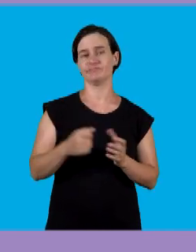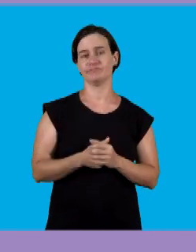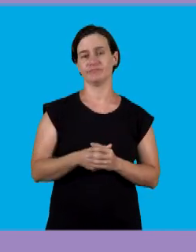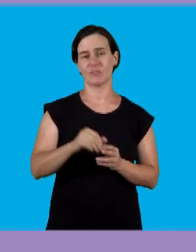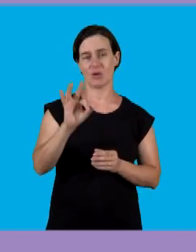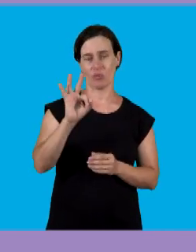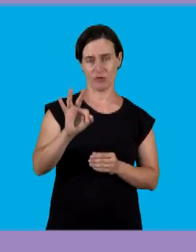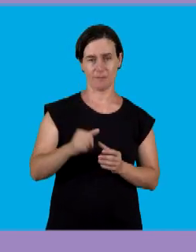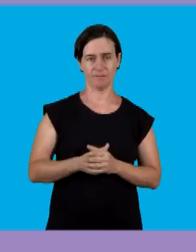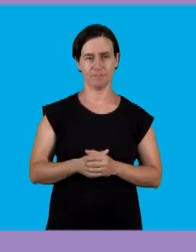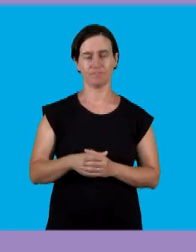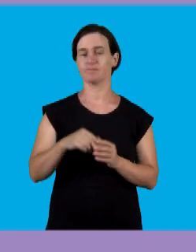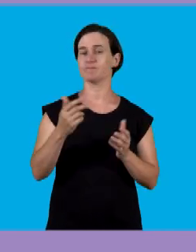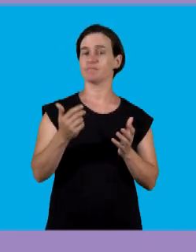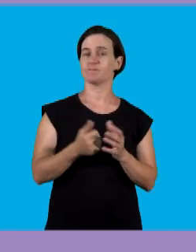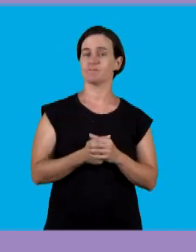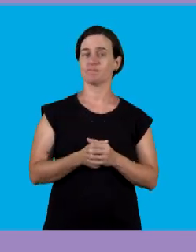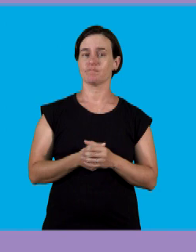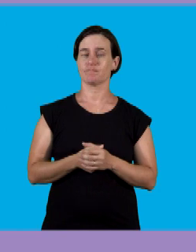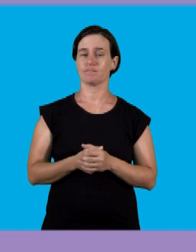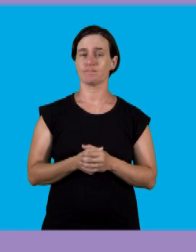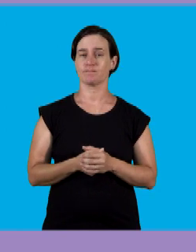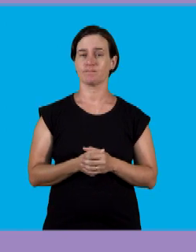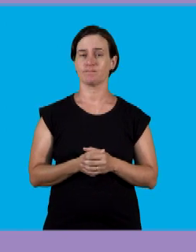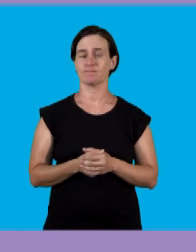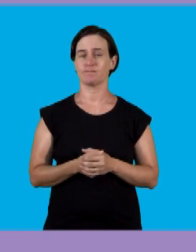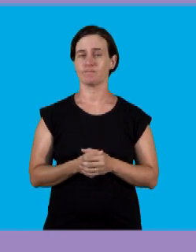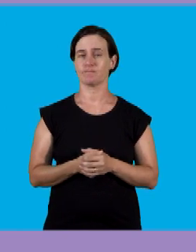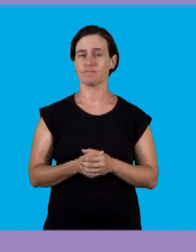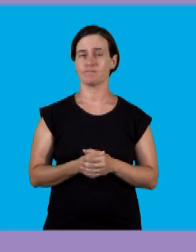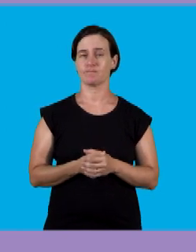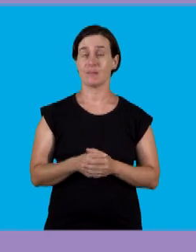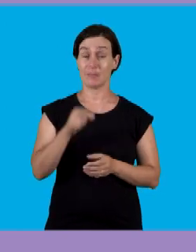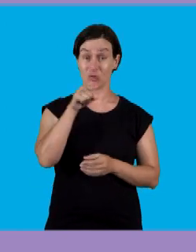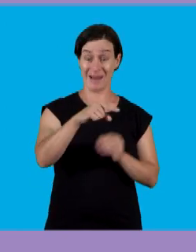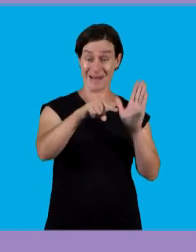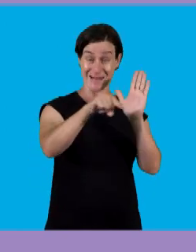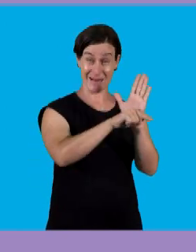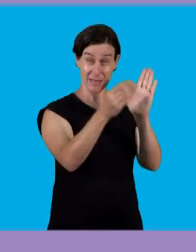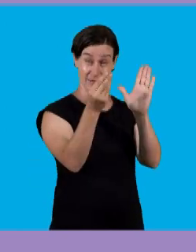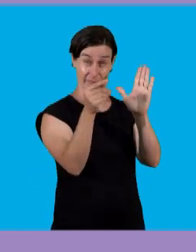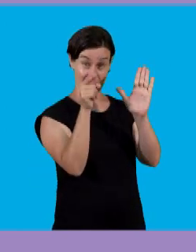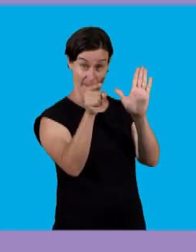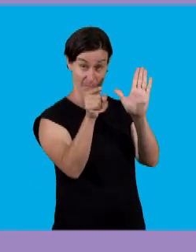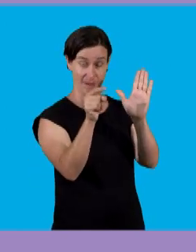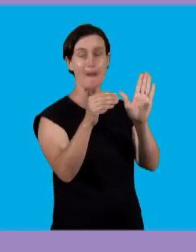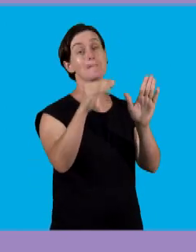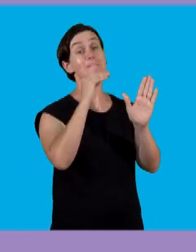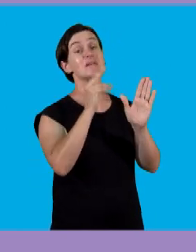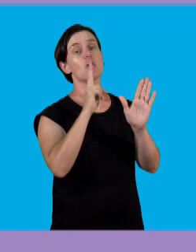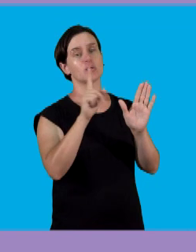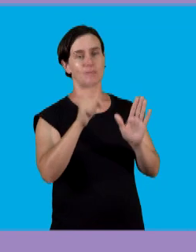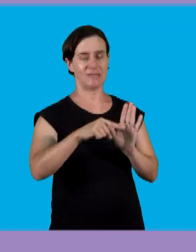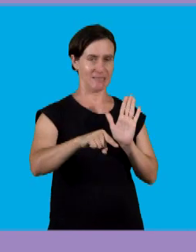get 3 of them, and we know because we are dividing a negative number by a positive number, our answer